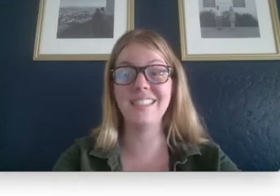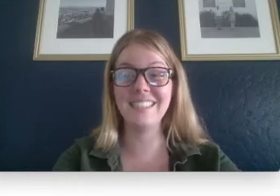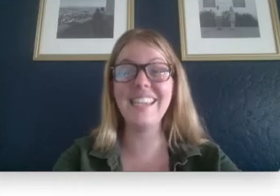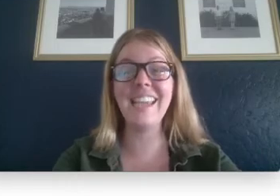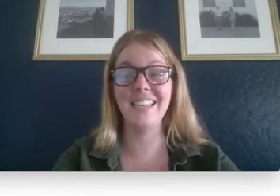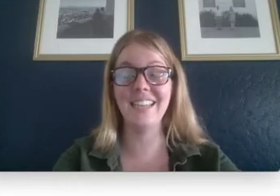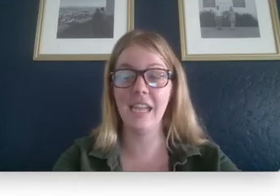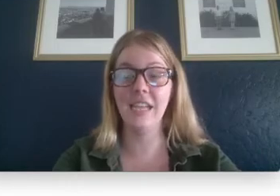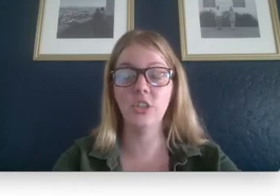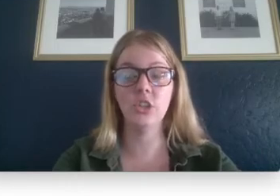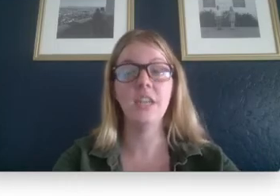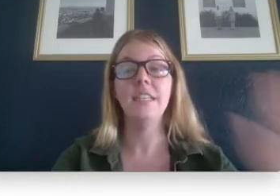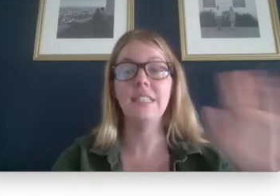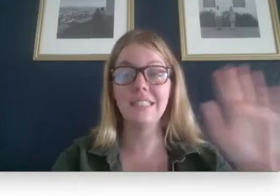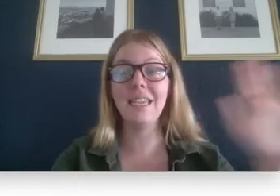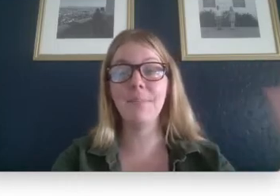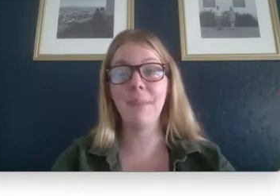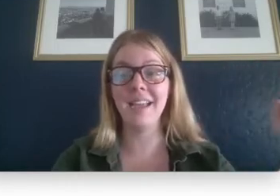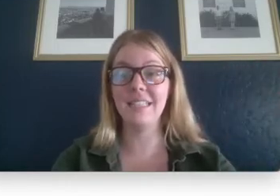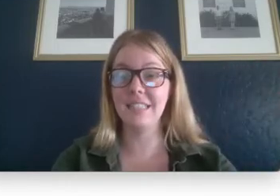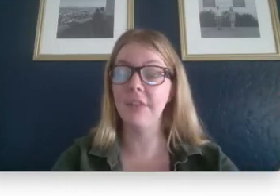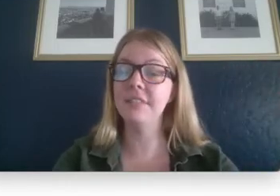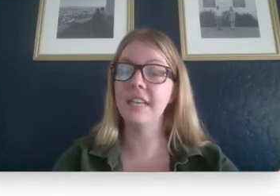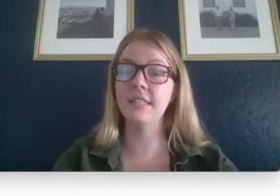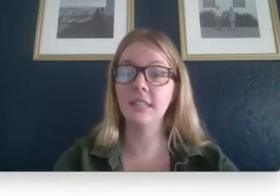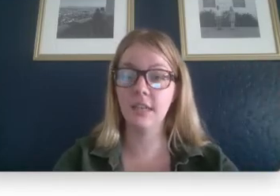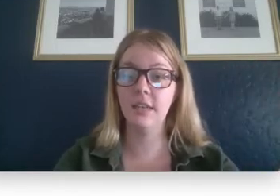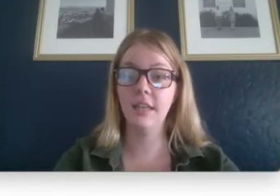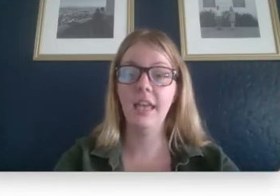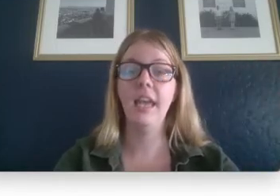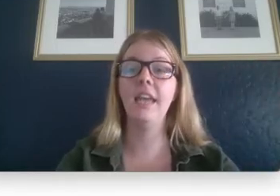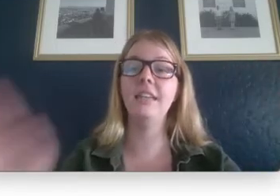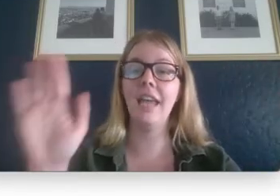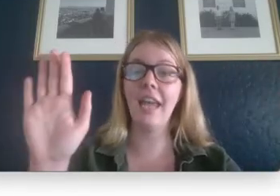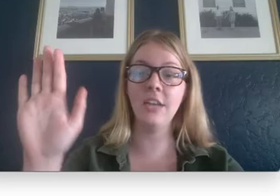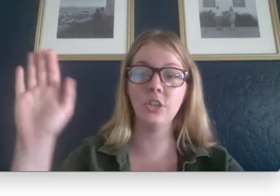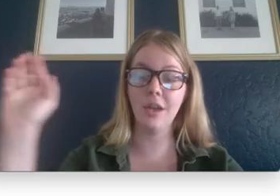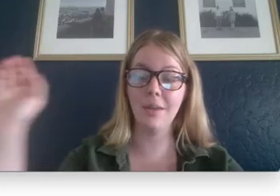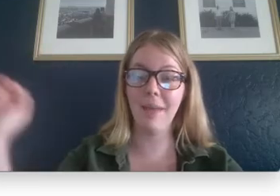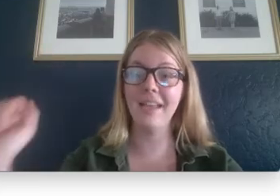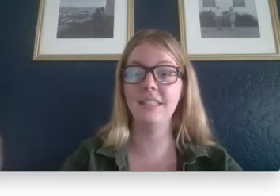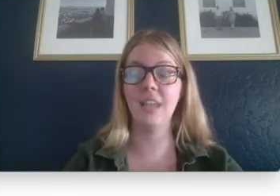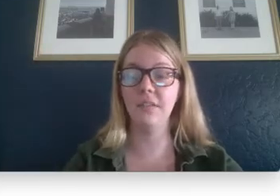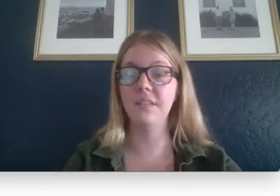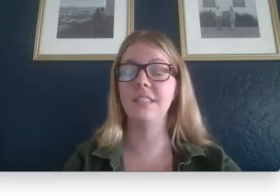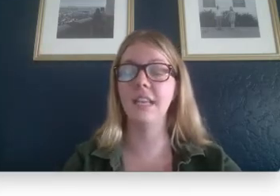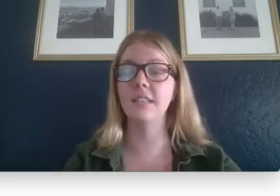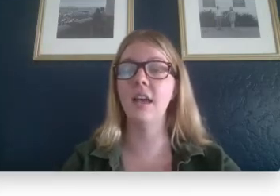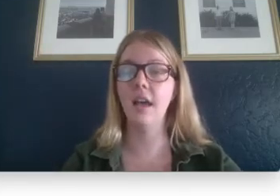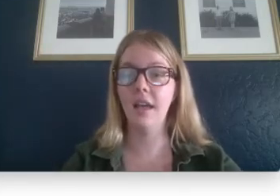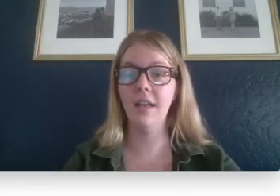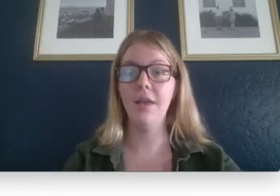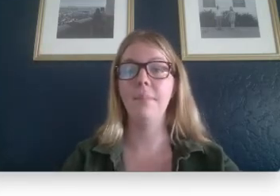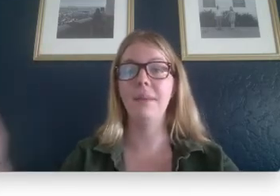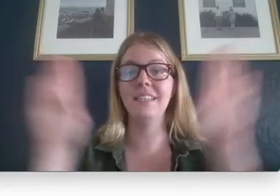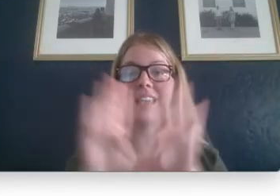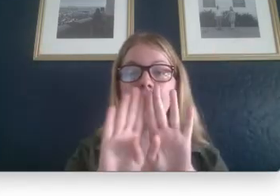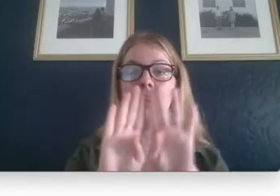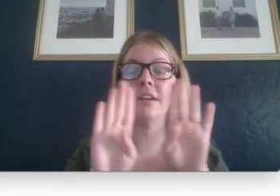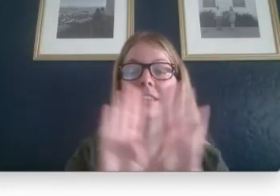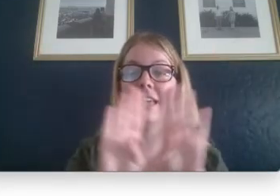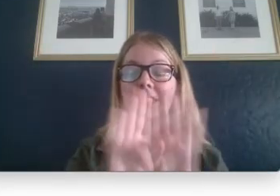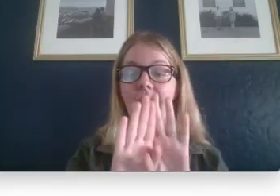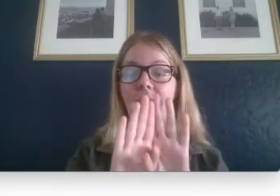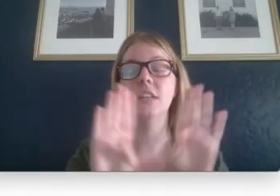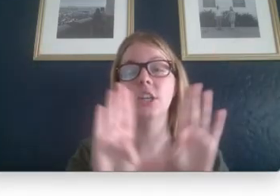with C and H, C by itself says k, and H by itself says h, but